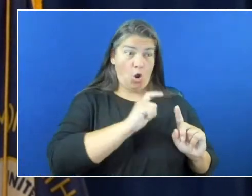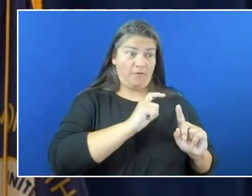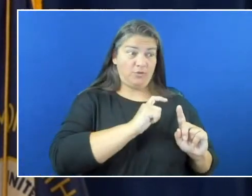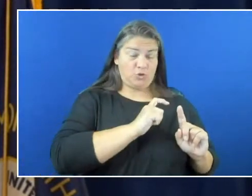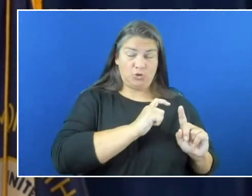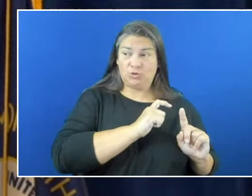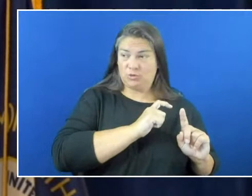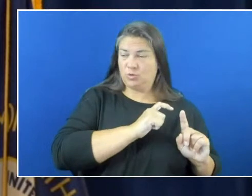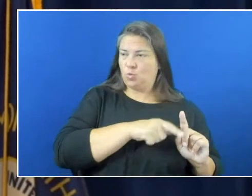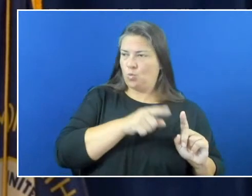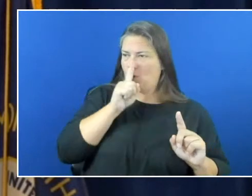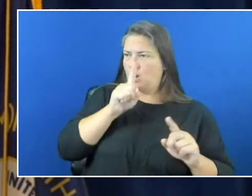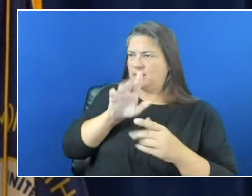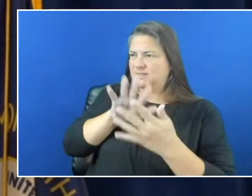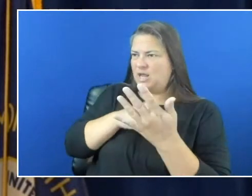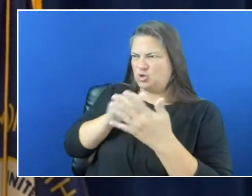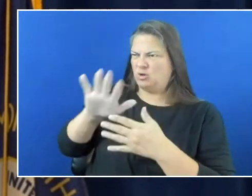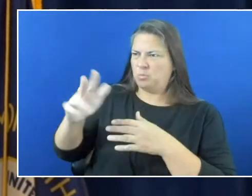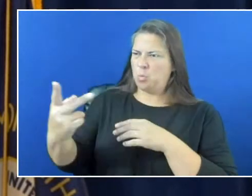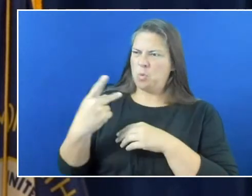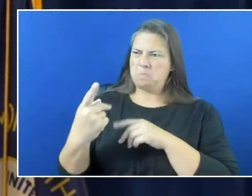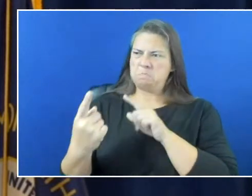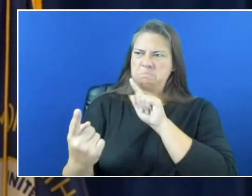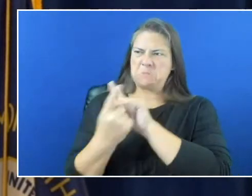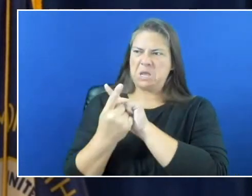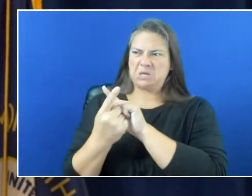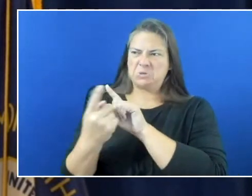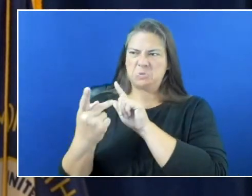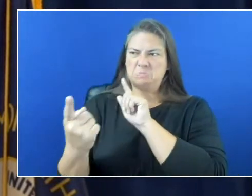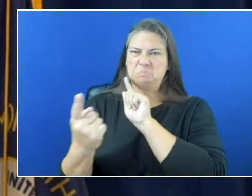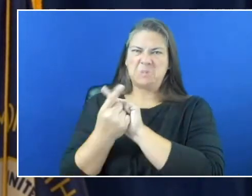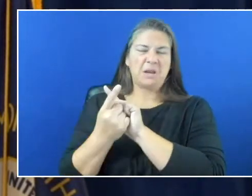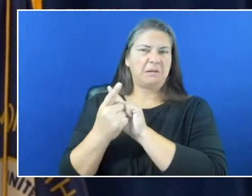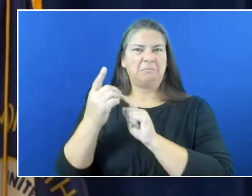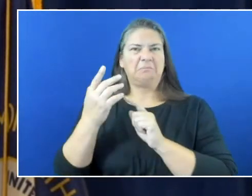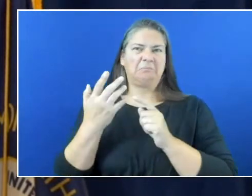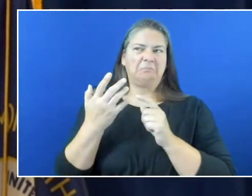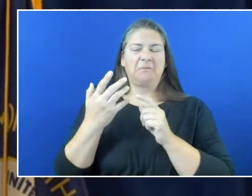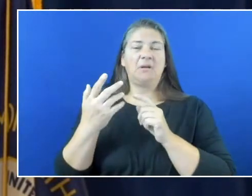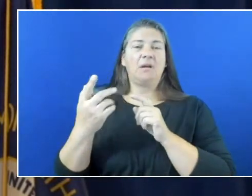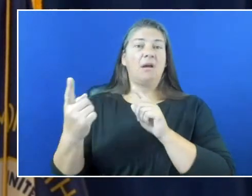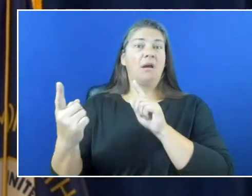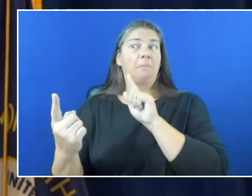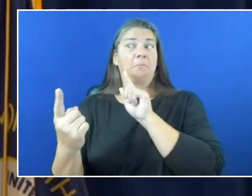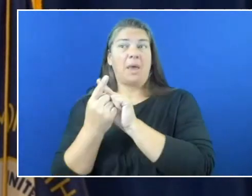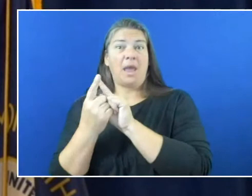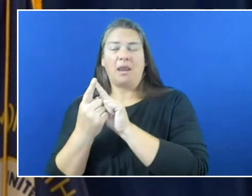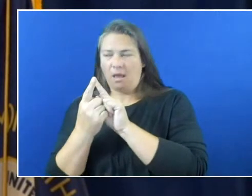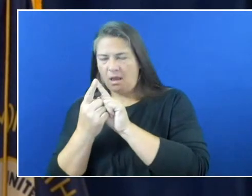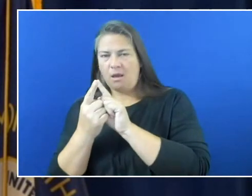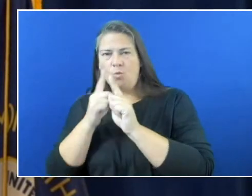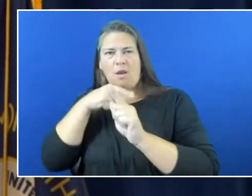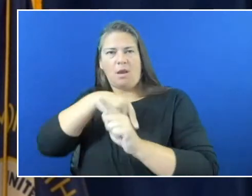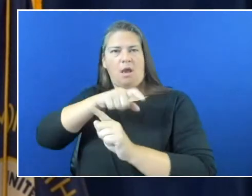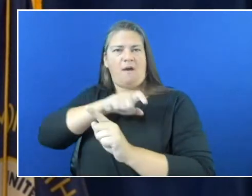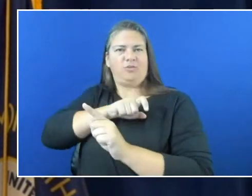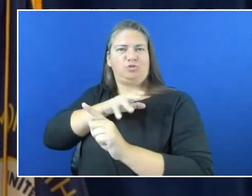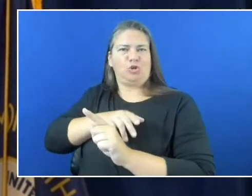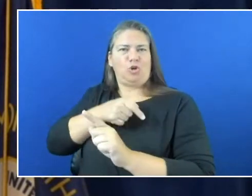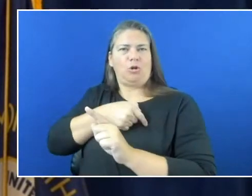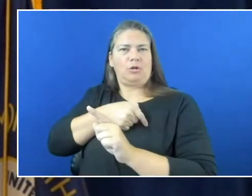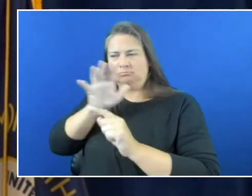trafficking victims and rescue that victim or sex worker and provide needed